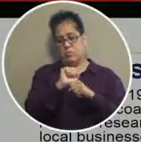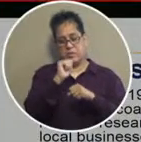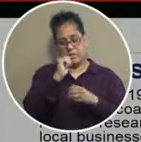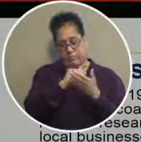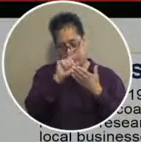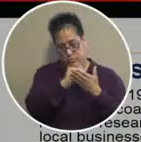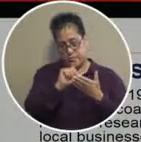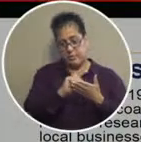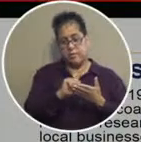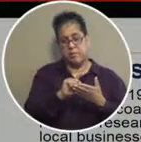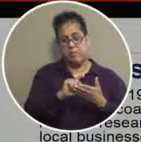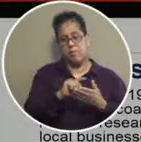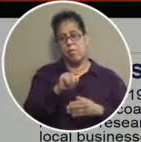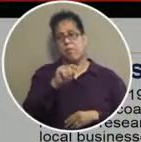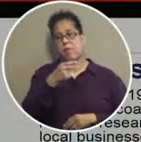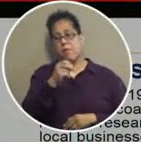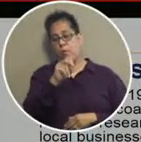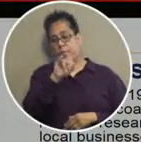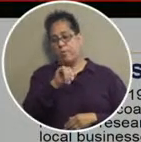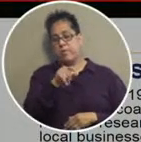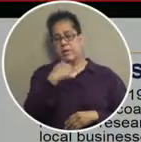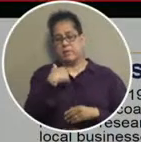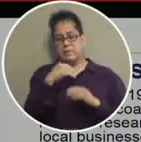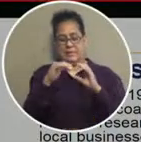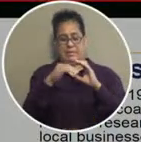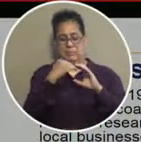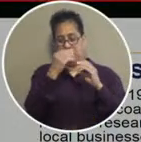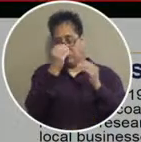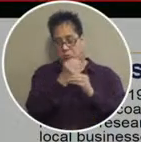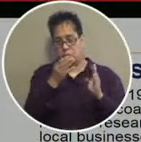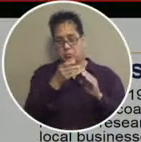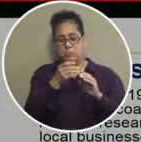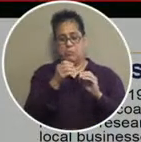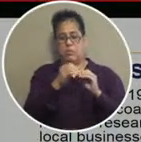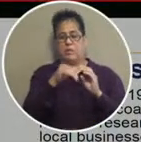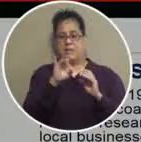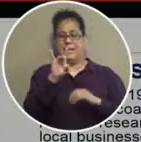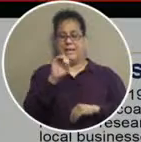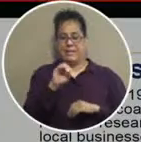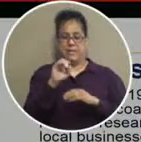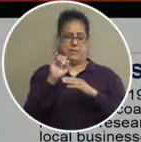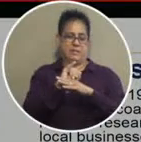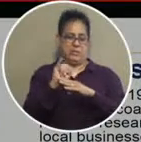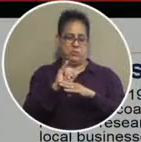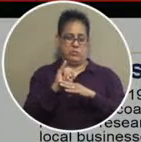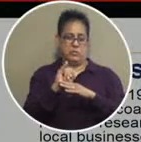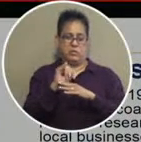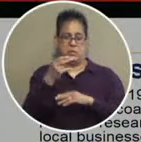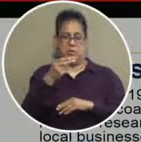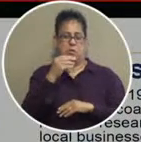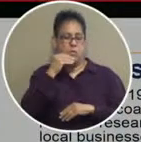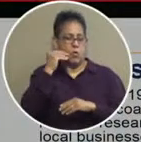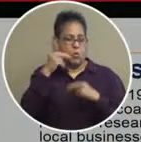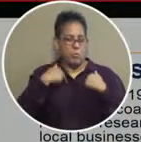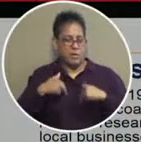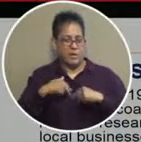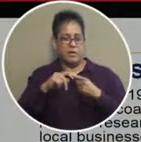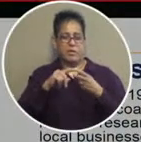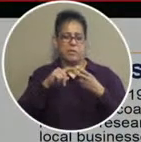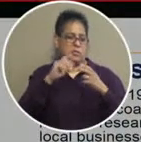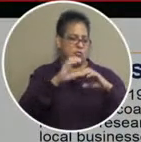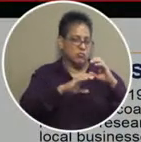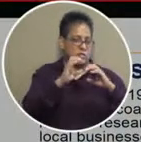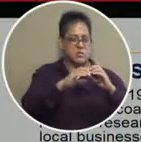week. She has obtained email data from over 80 different industries, including home health, retail,